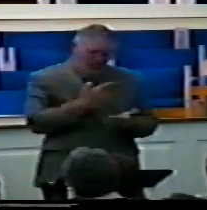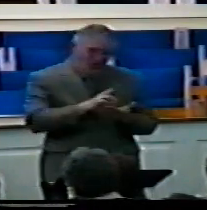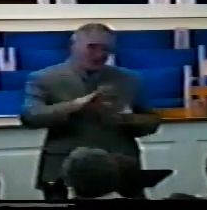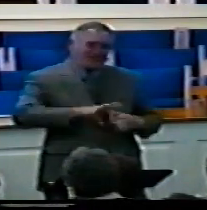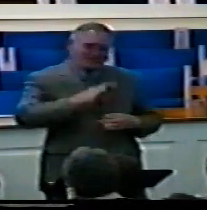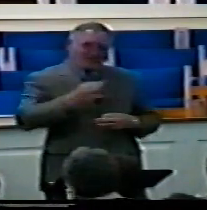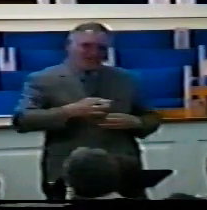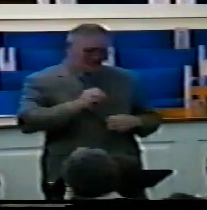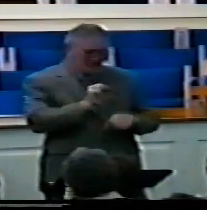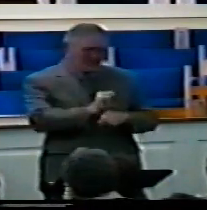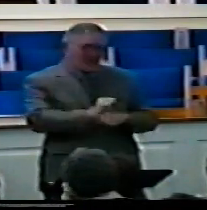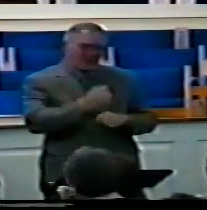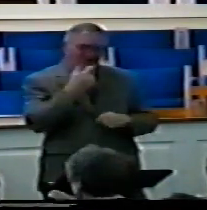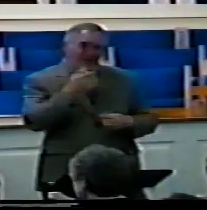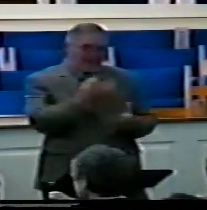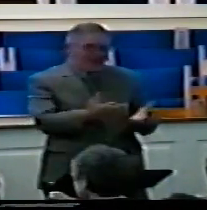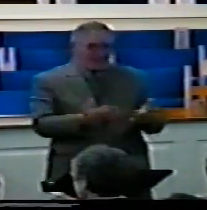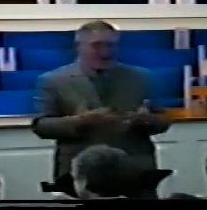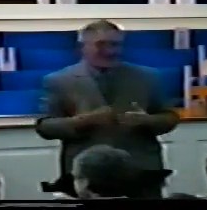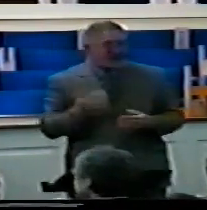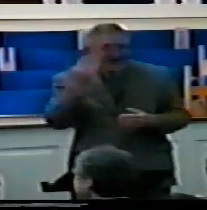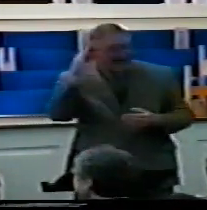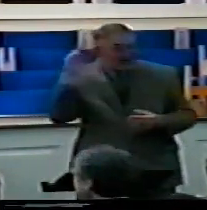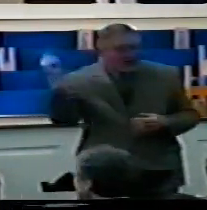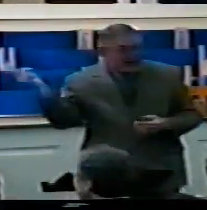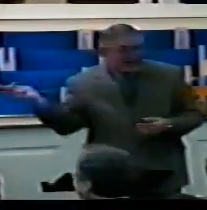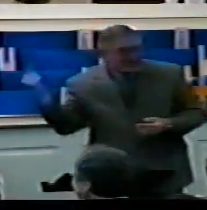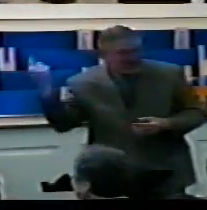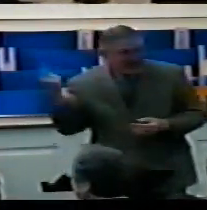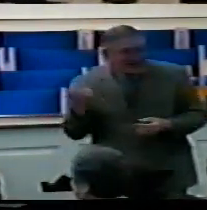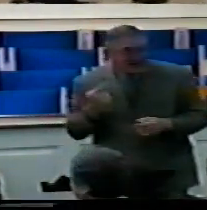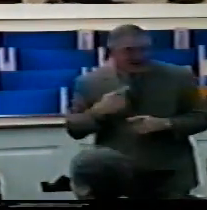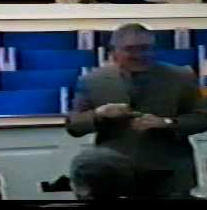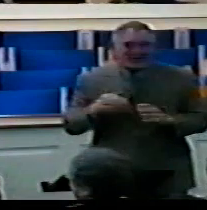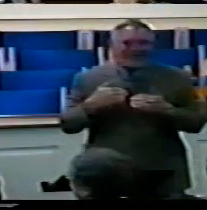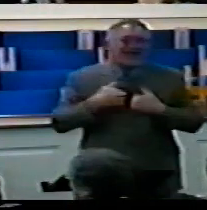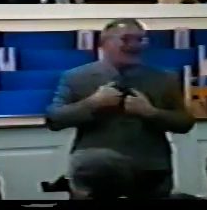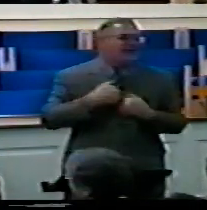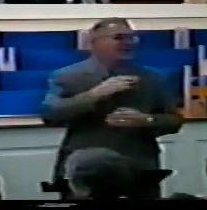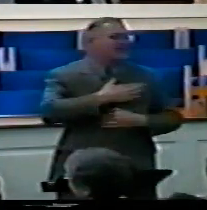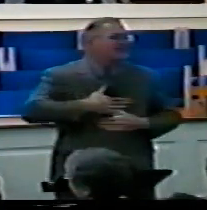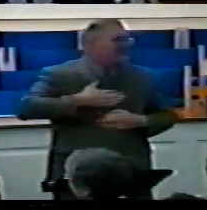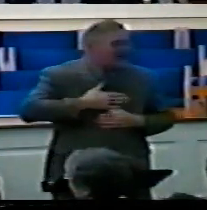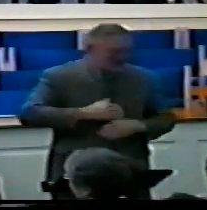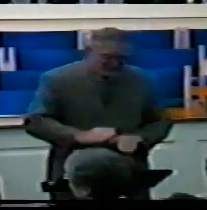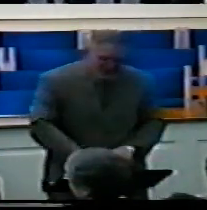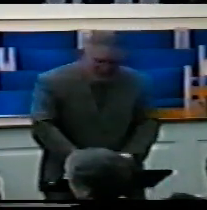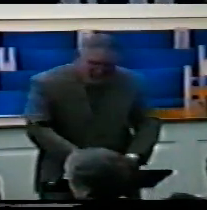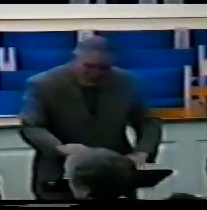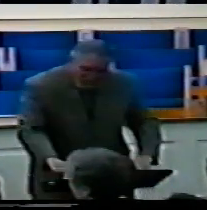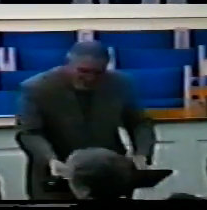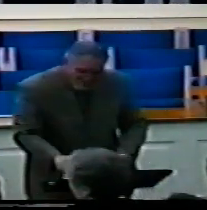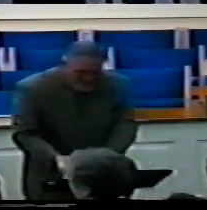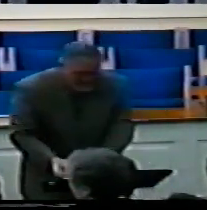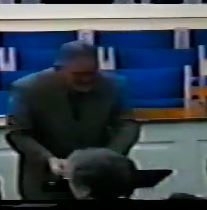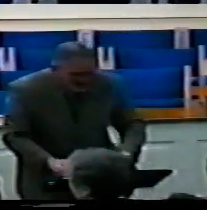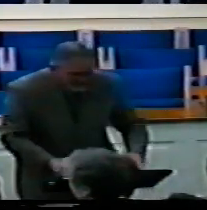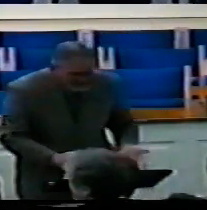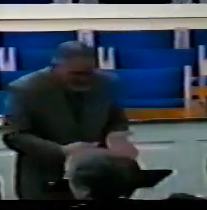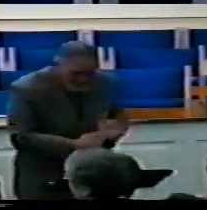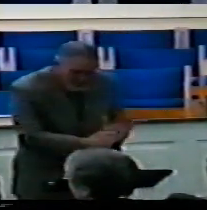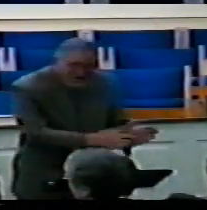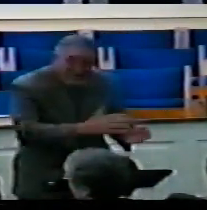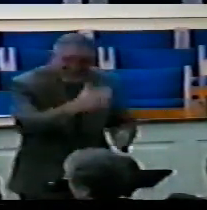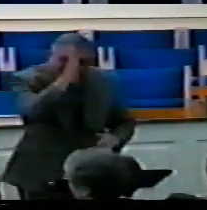sat down and in 15 minutes I had the privilege, brother, of opening that precious book and showing him how that the